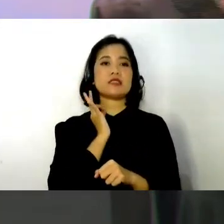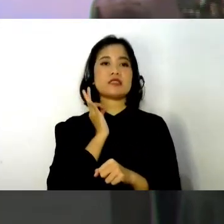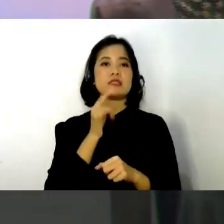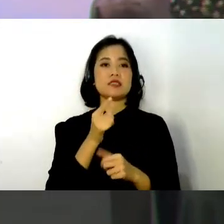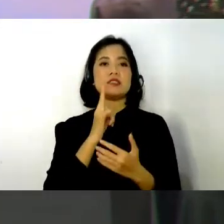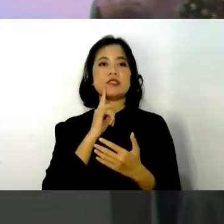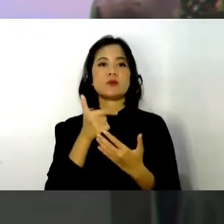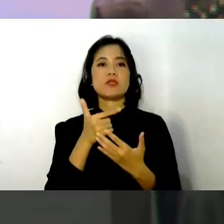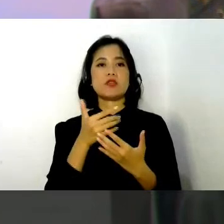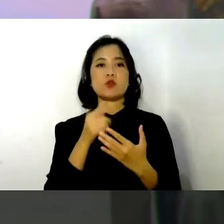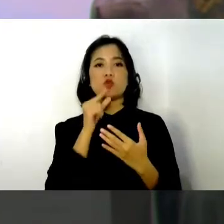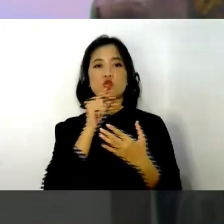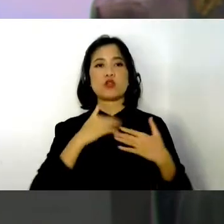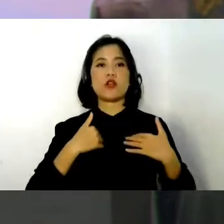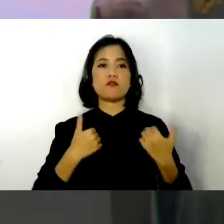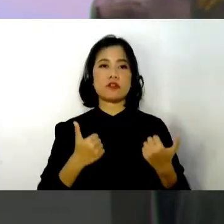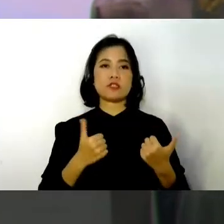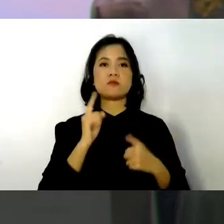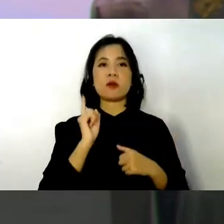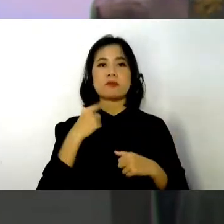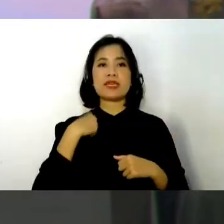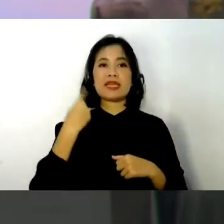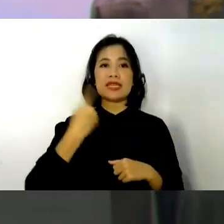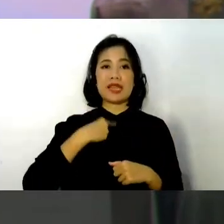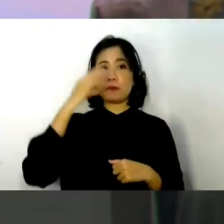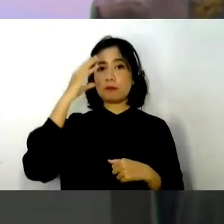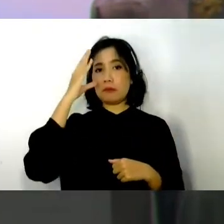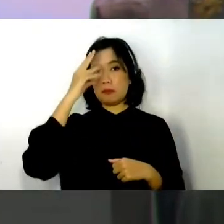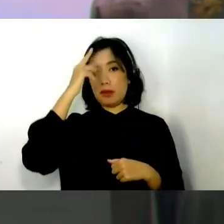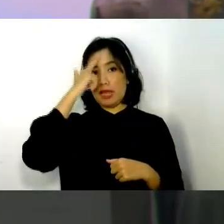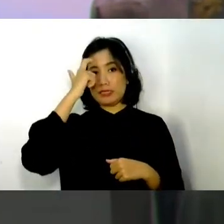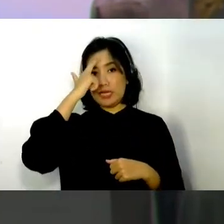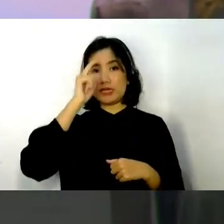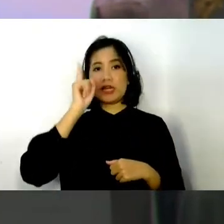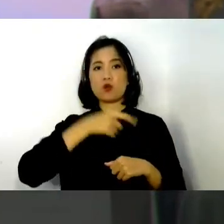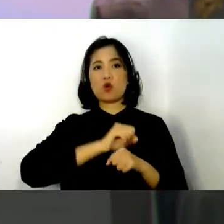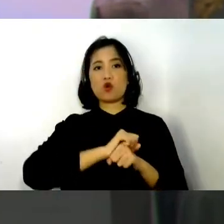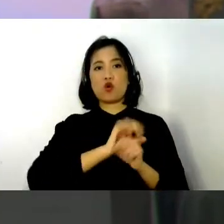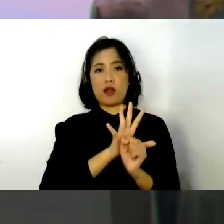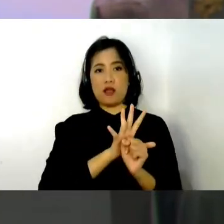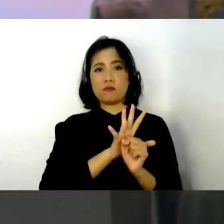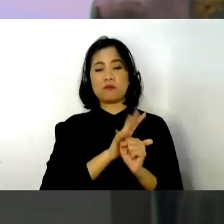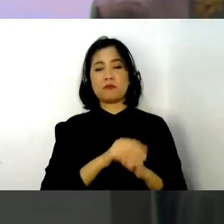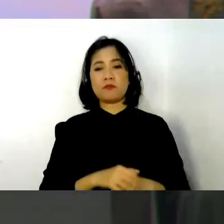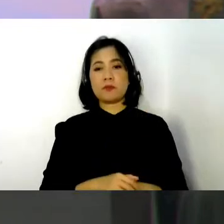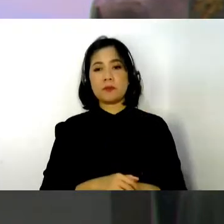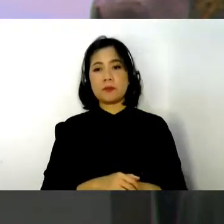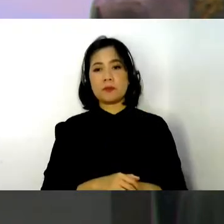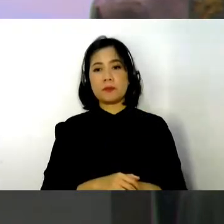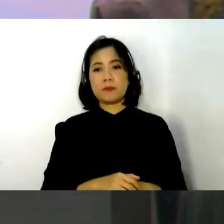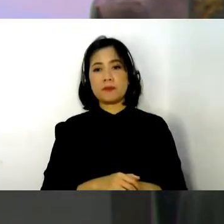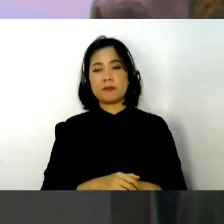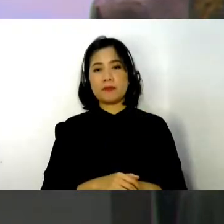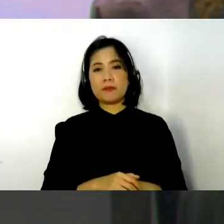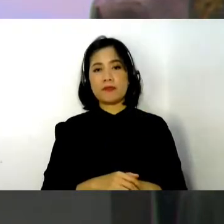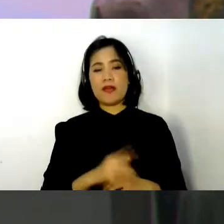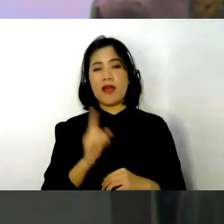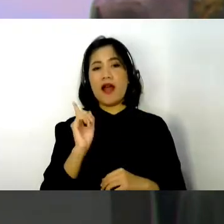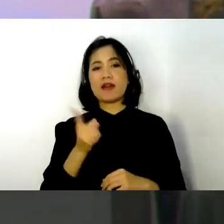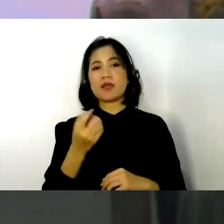So you don't have to be homeless or you don't have to stay in a far from ideal housing condition.